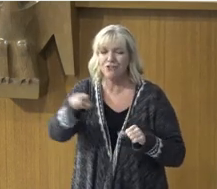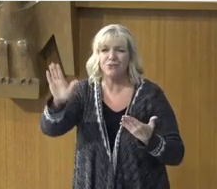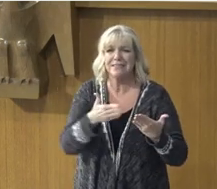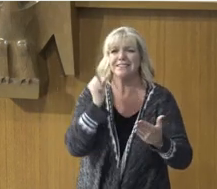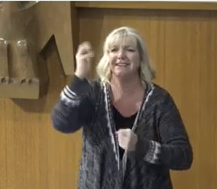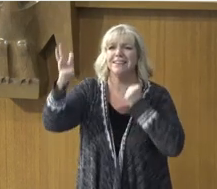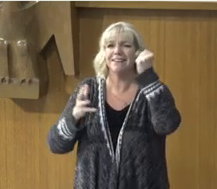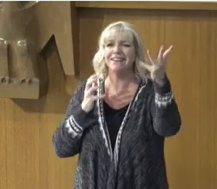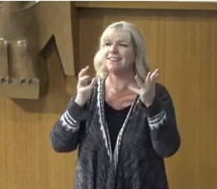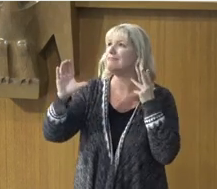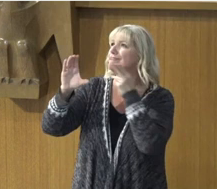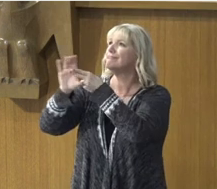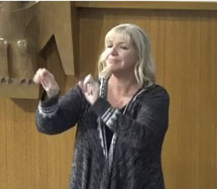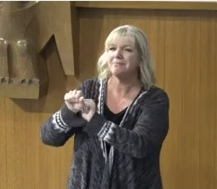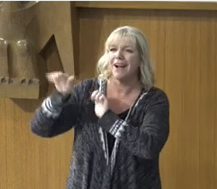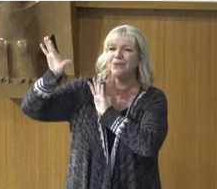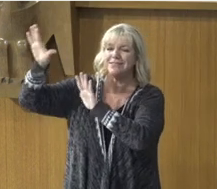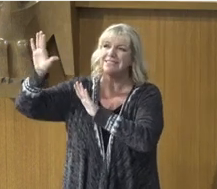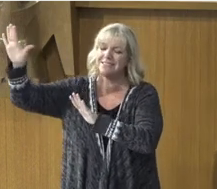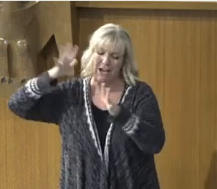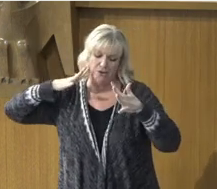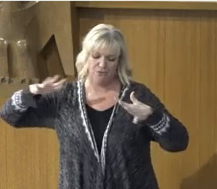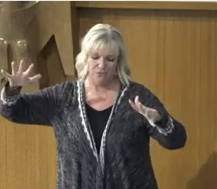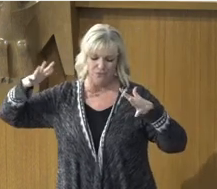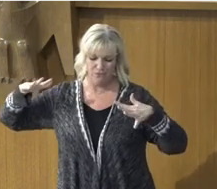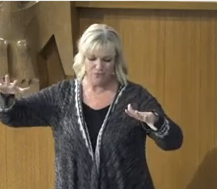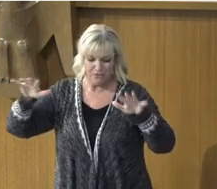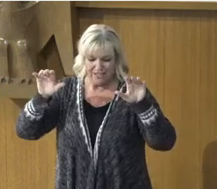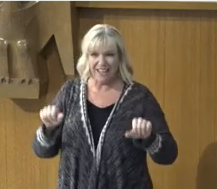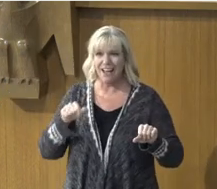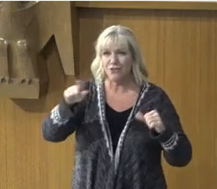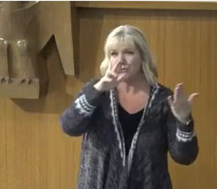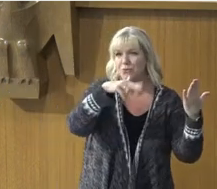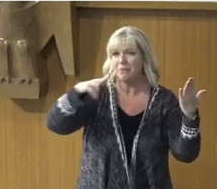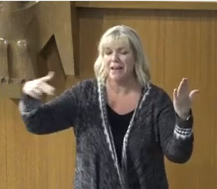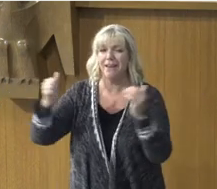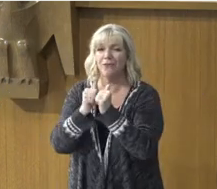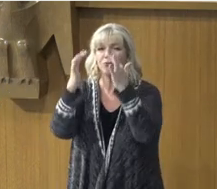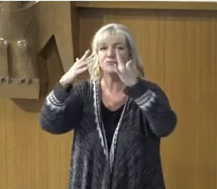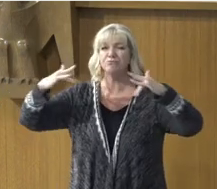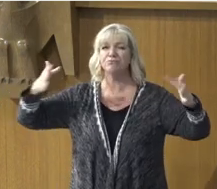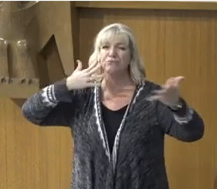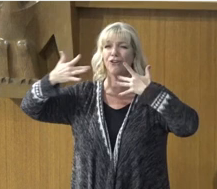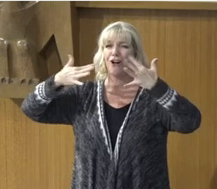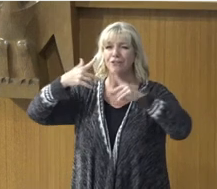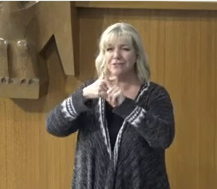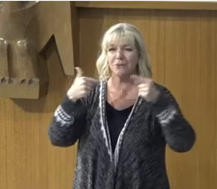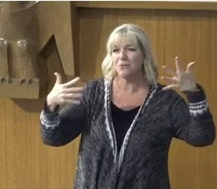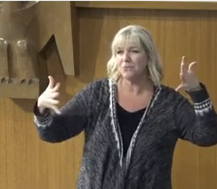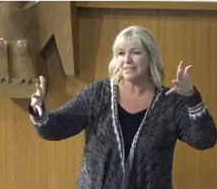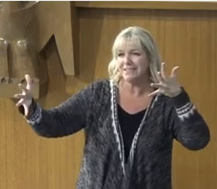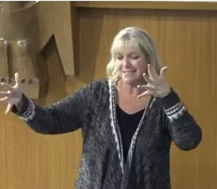of the mountain Can you paint with all the colors of the